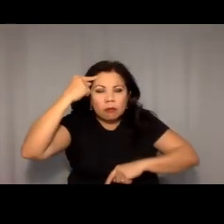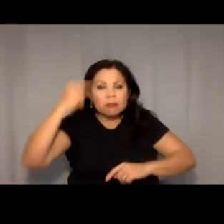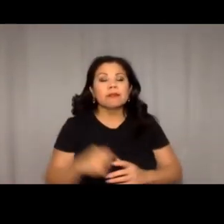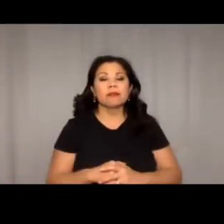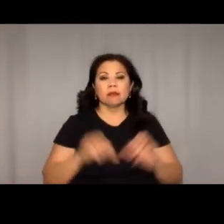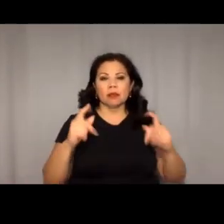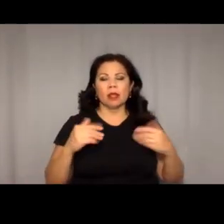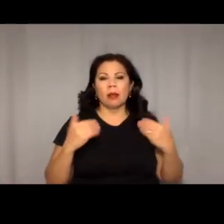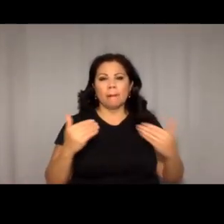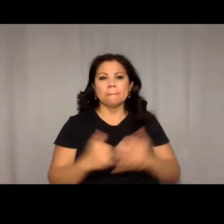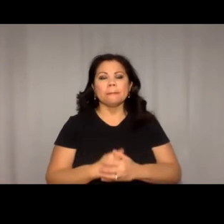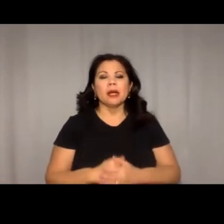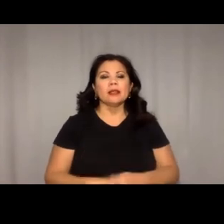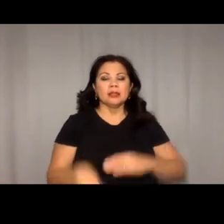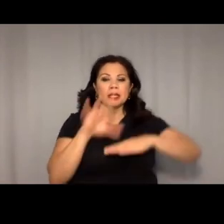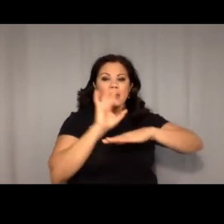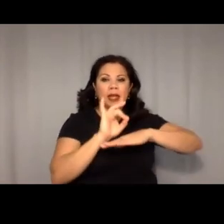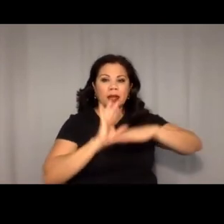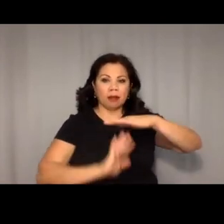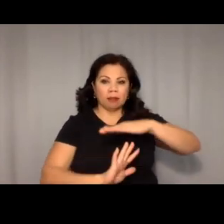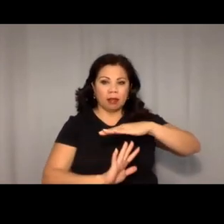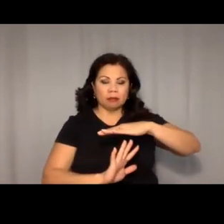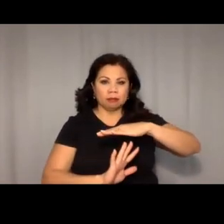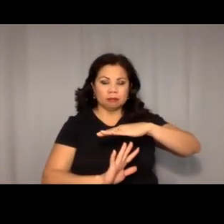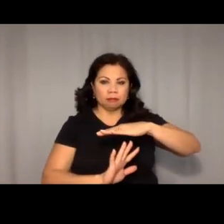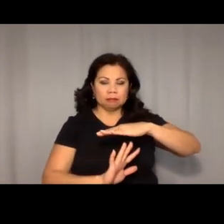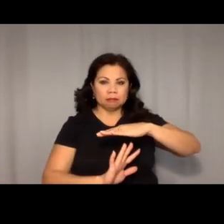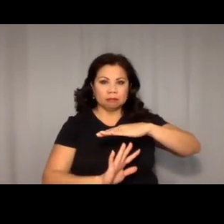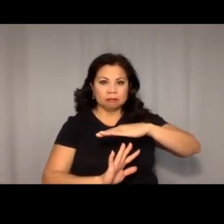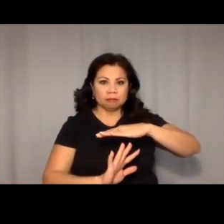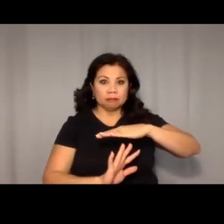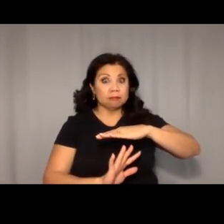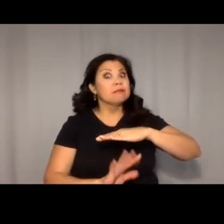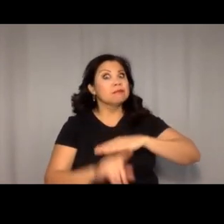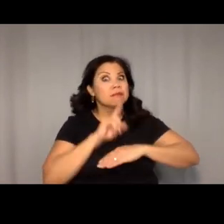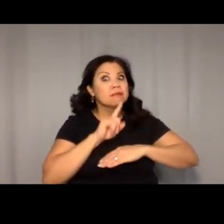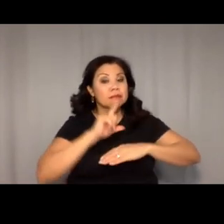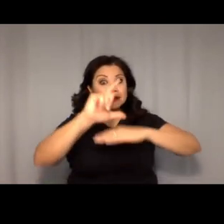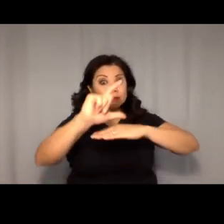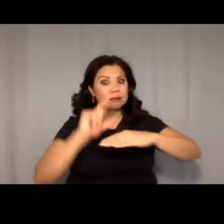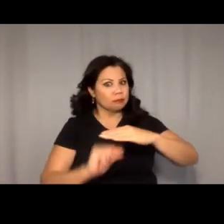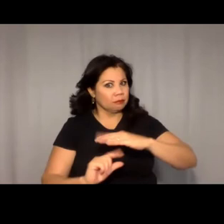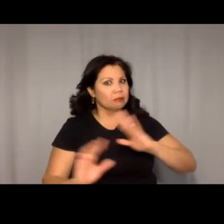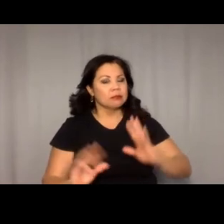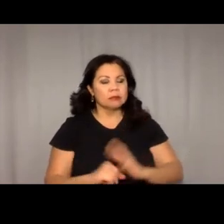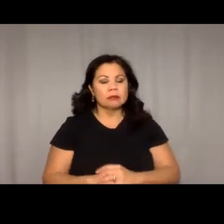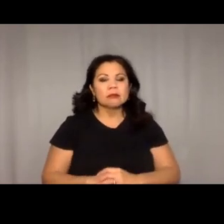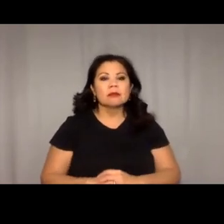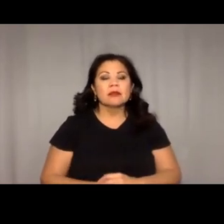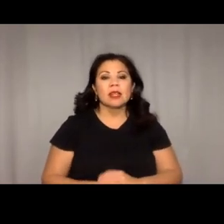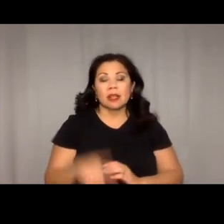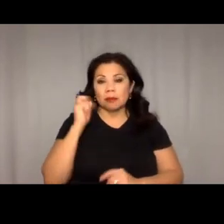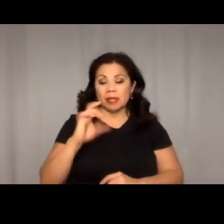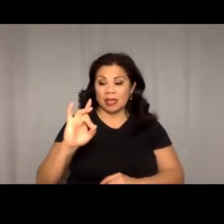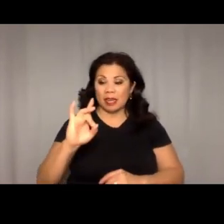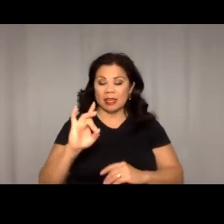So say if I have 8/5. Okay, that's definitely improper, because 8 is bigger